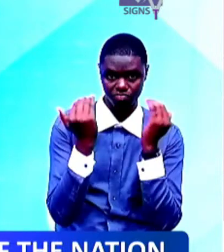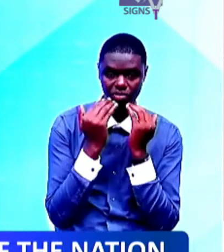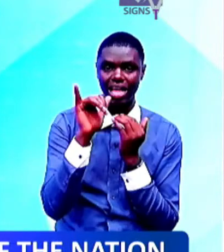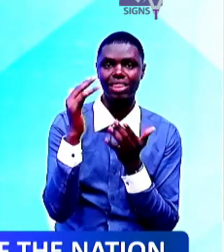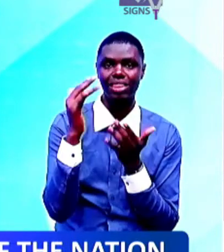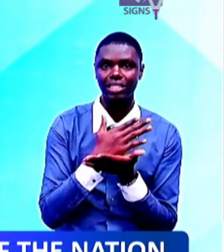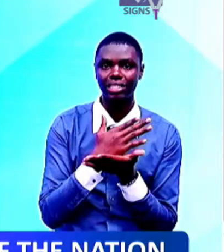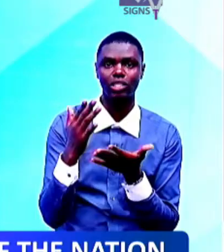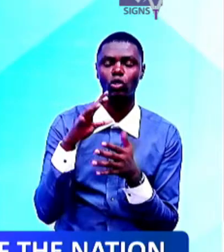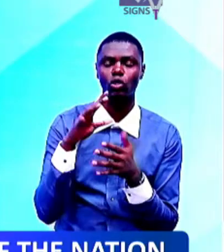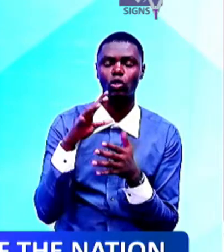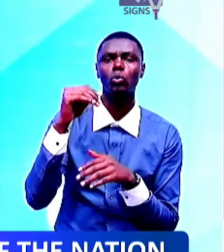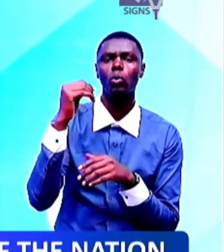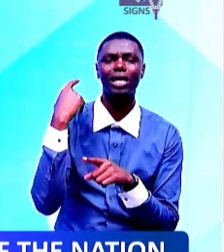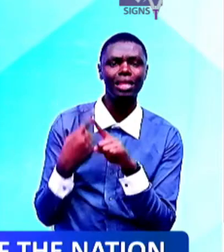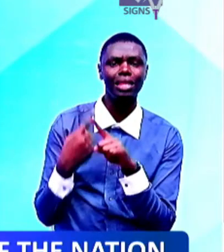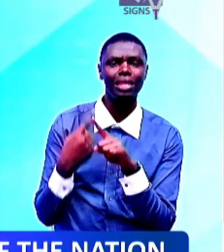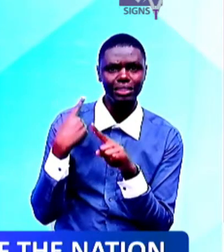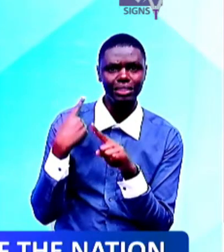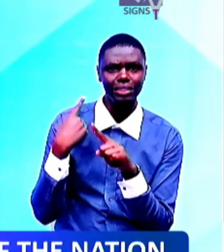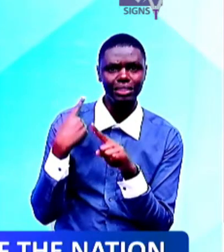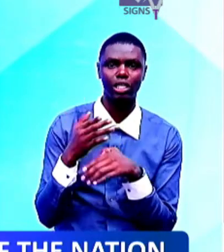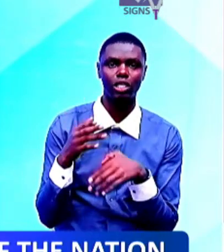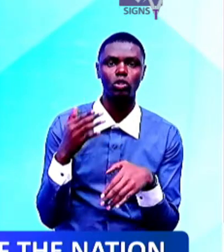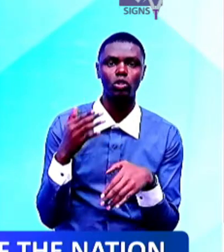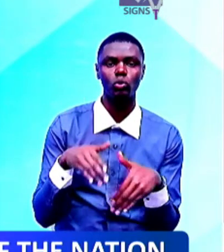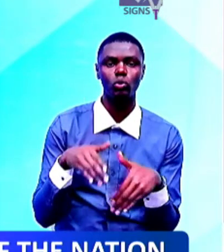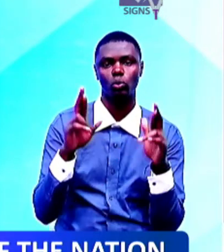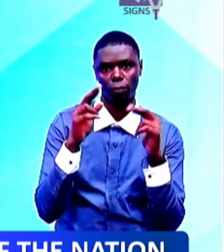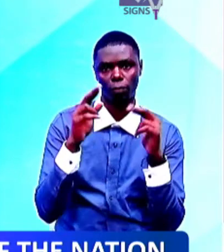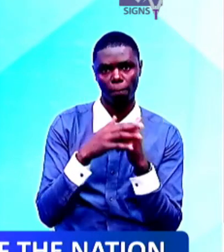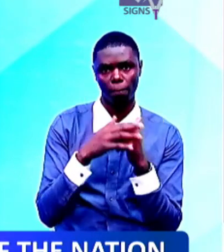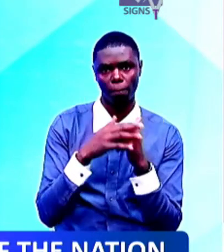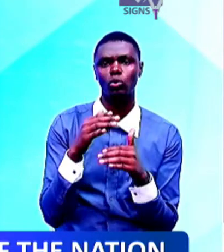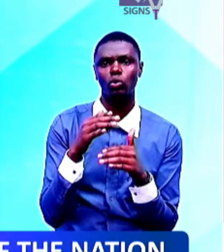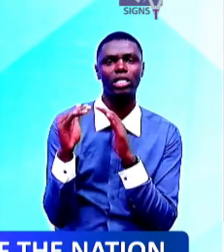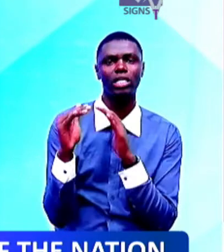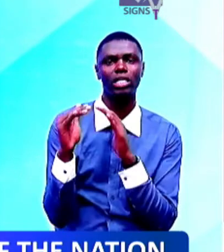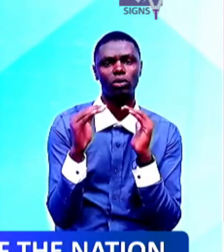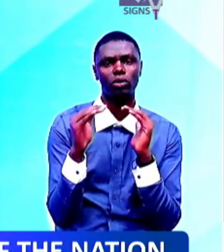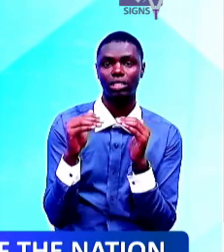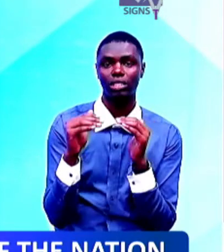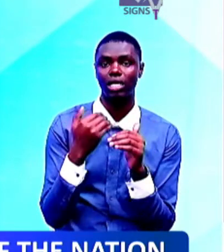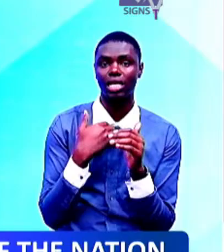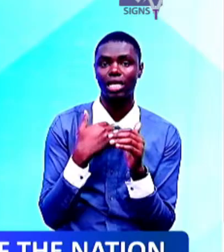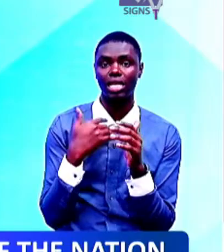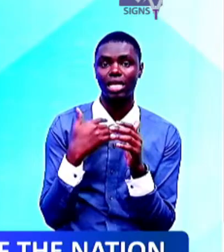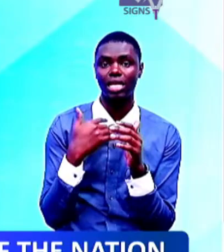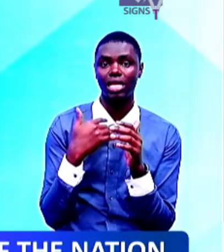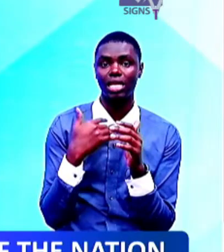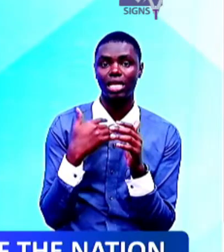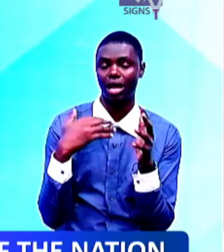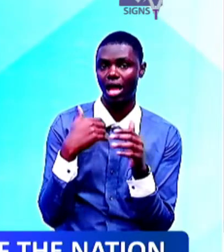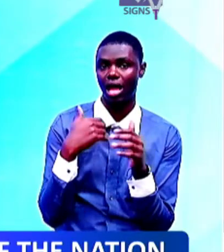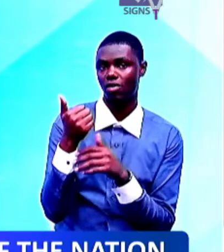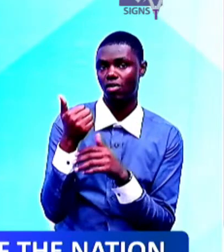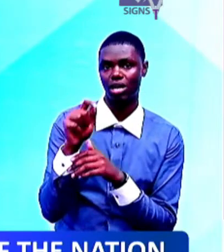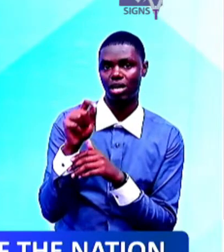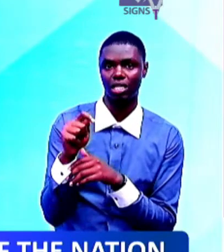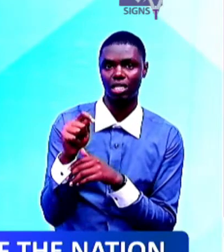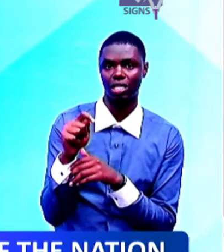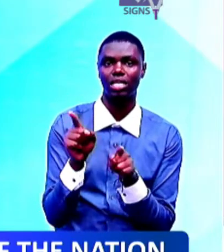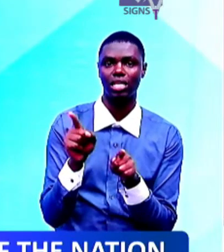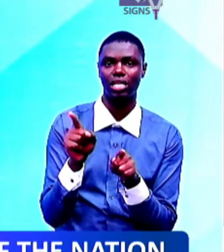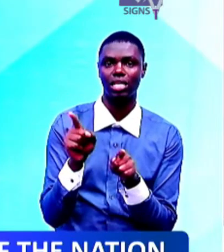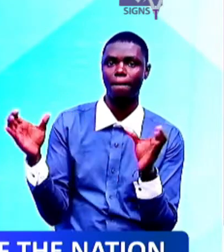took years to be done. Democracy does not need. In America, there's an act called the Patriot